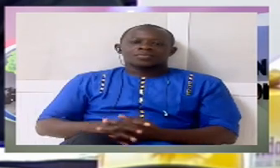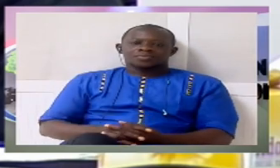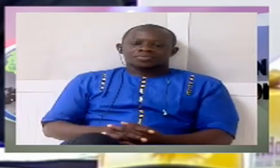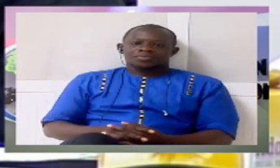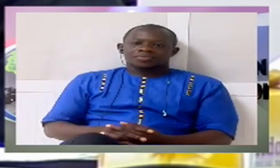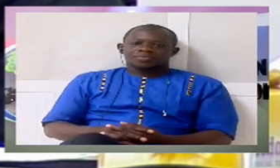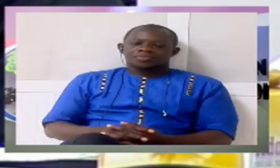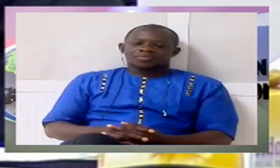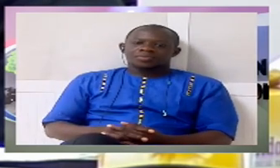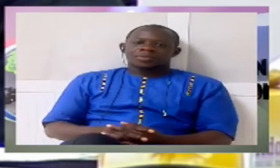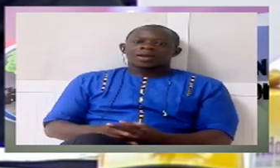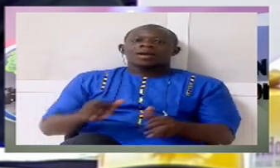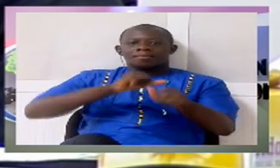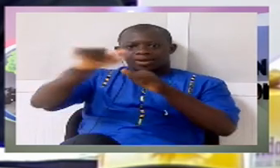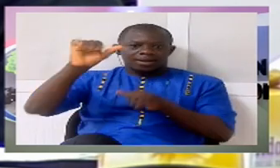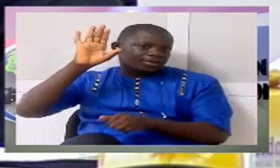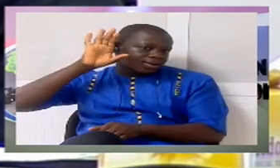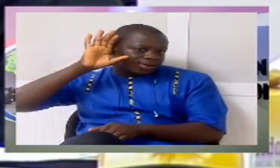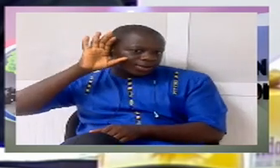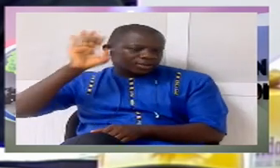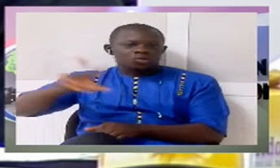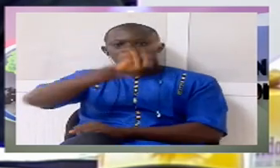times I don't go with them. Listen to the question.